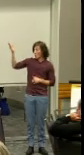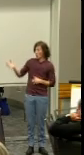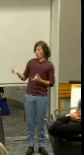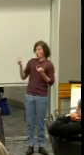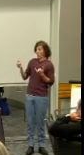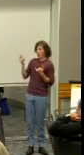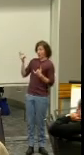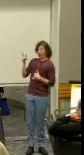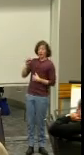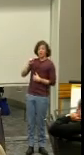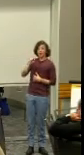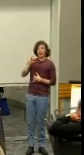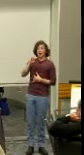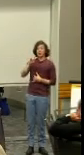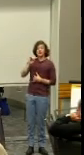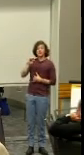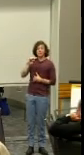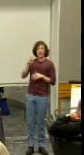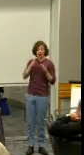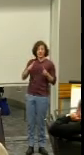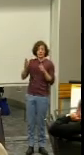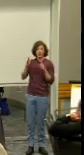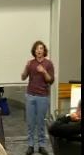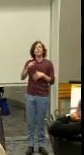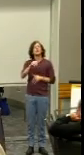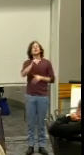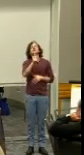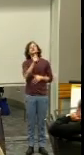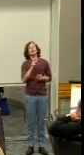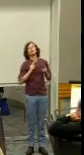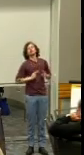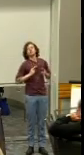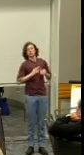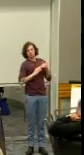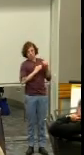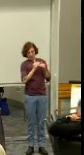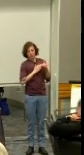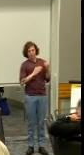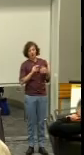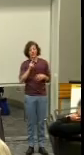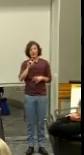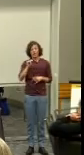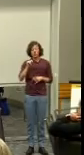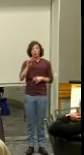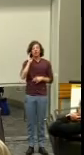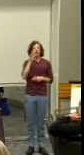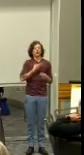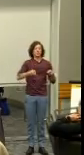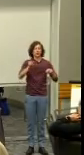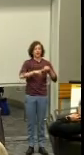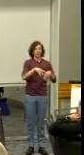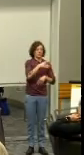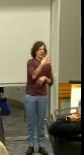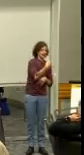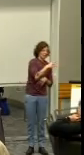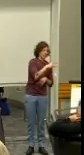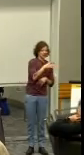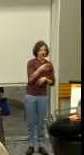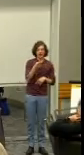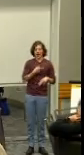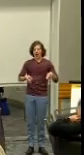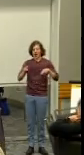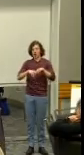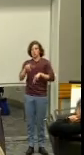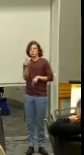There are 10 residential buildings. We're increasing the unit count from 18 to 28. That has to do with a few things.